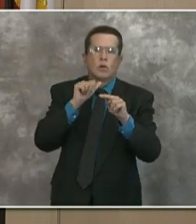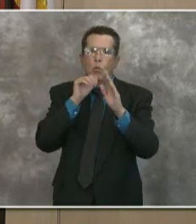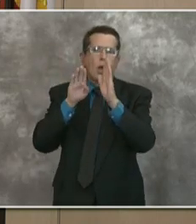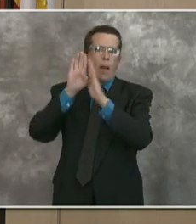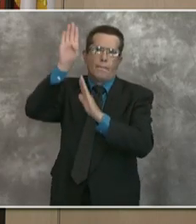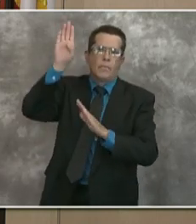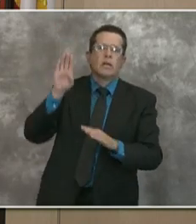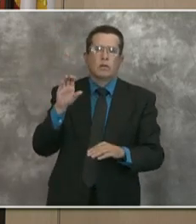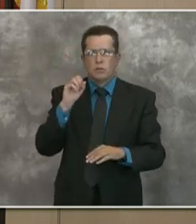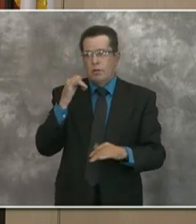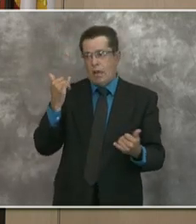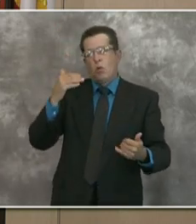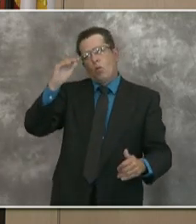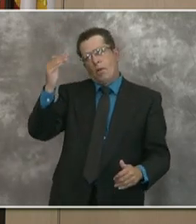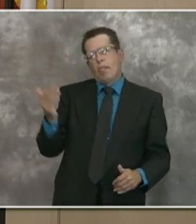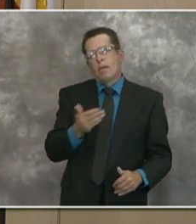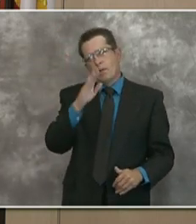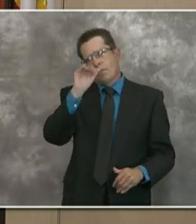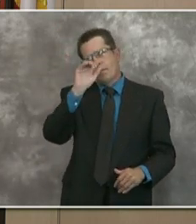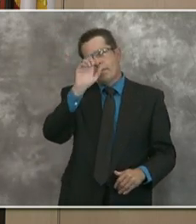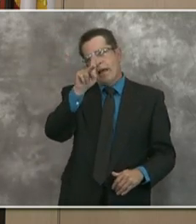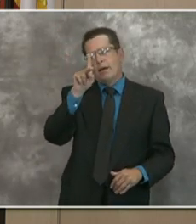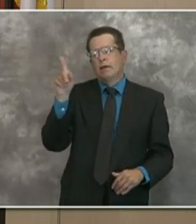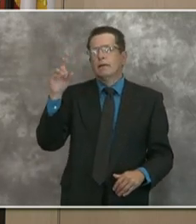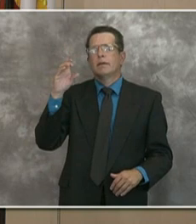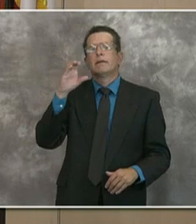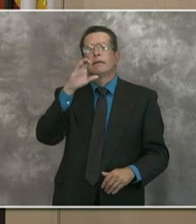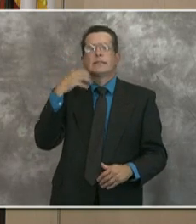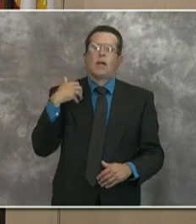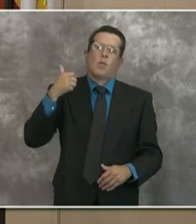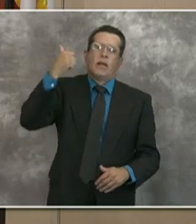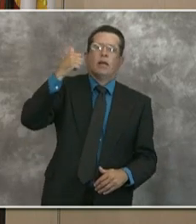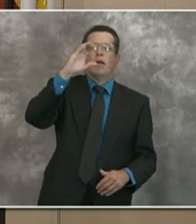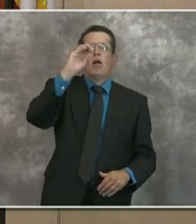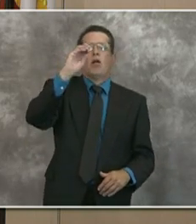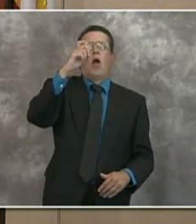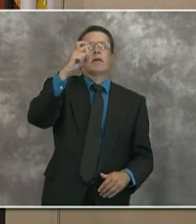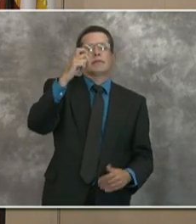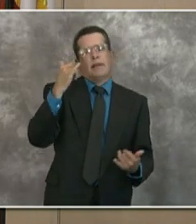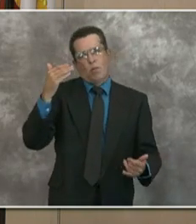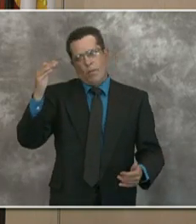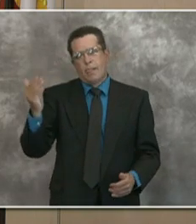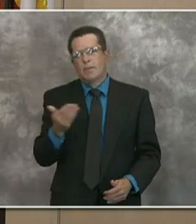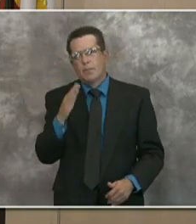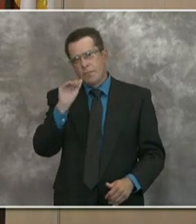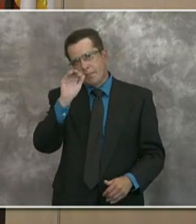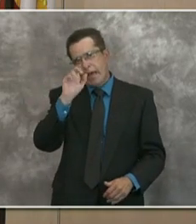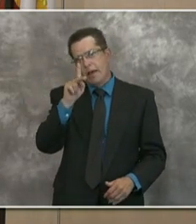So please welcome back to the podium Chairman Cox. Thank you.